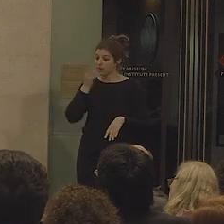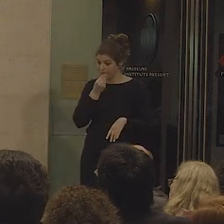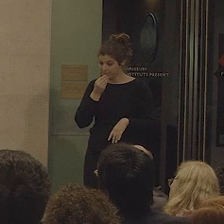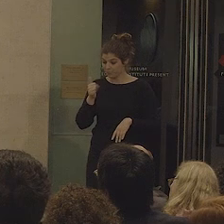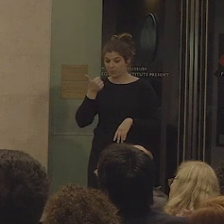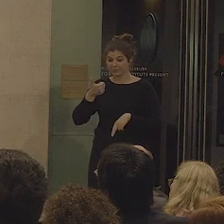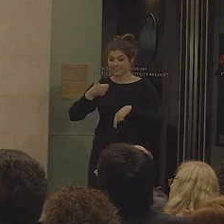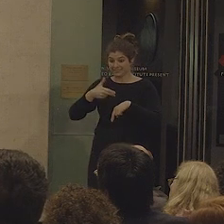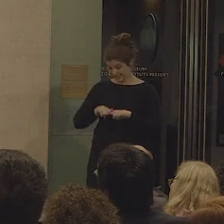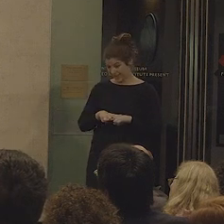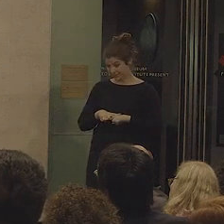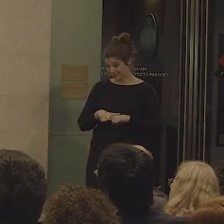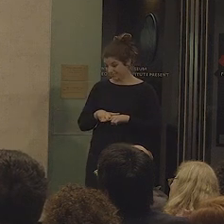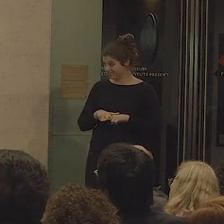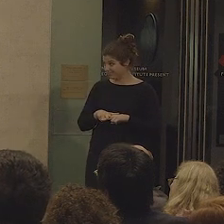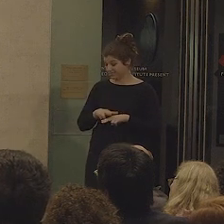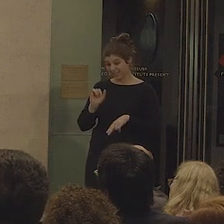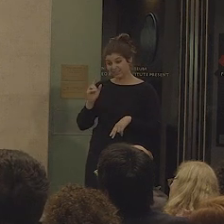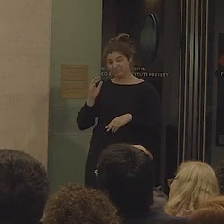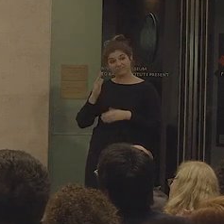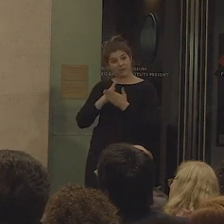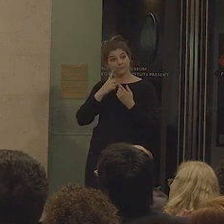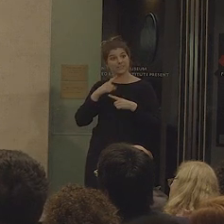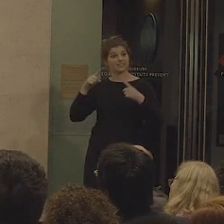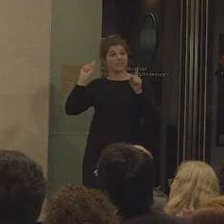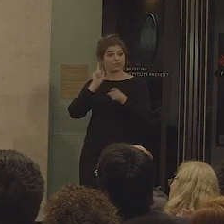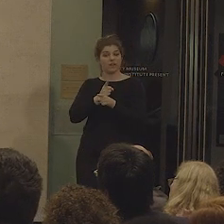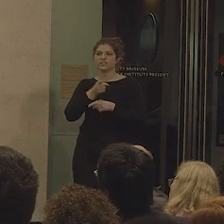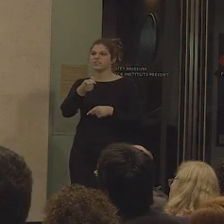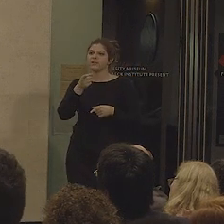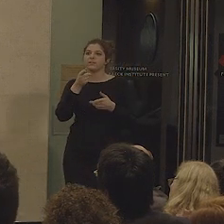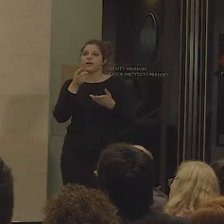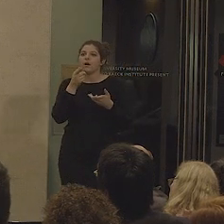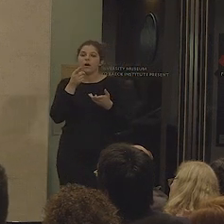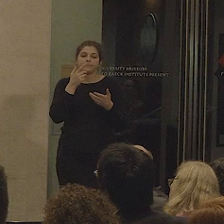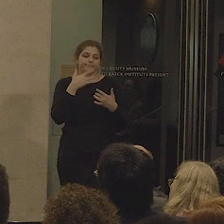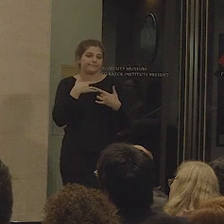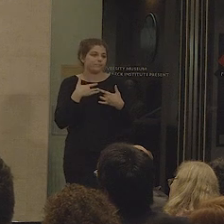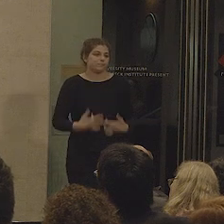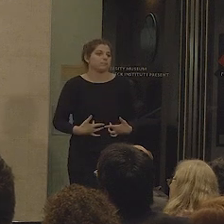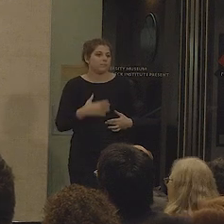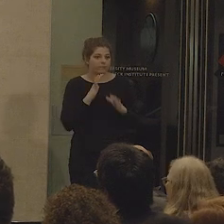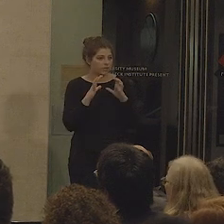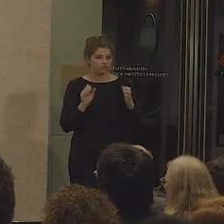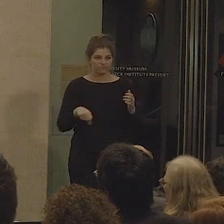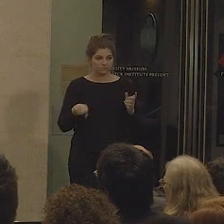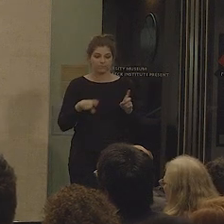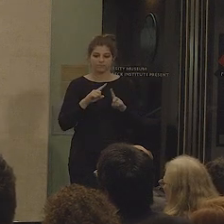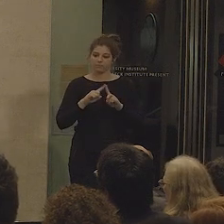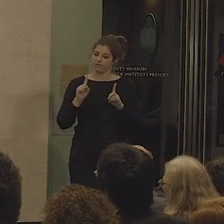who won't sit down has had some success, right? This has been an utterly depressing conversation.